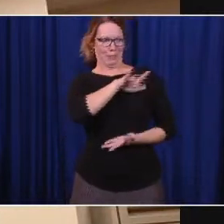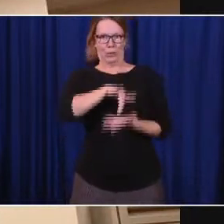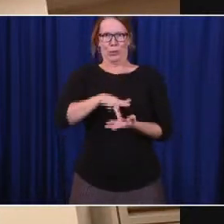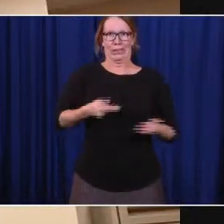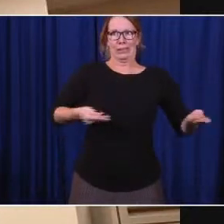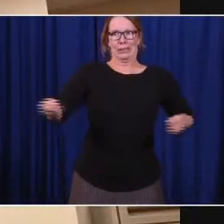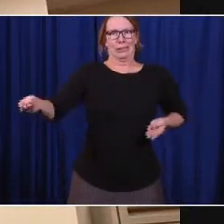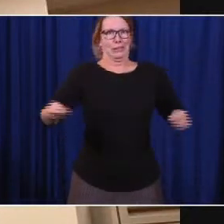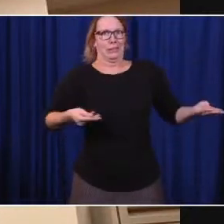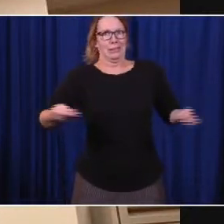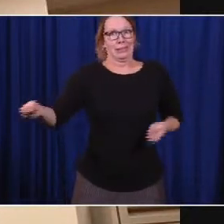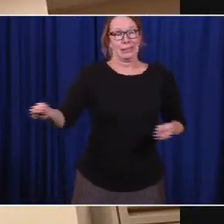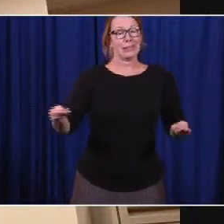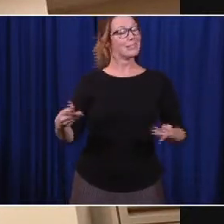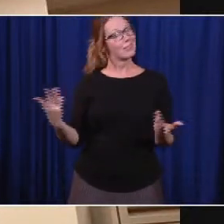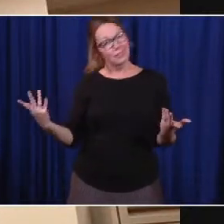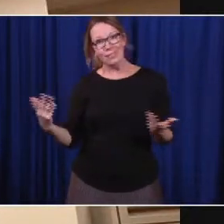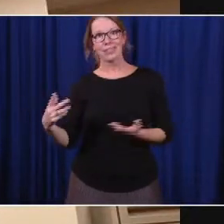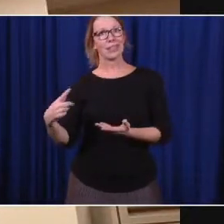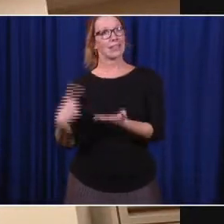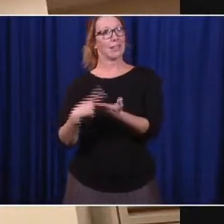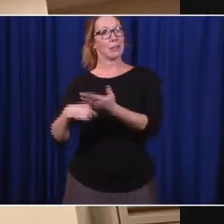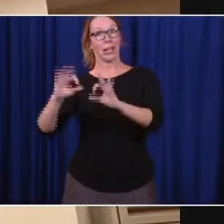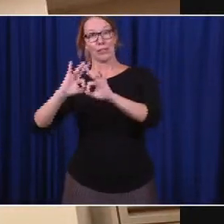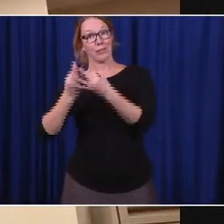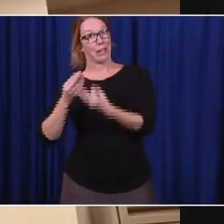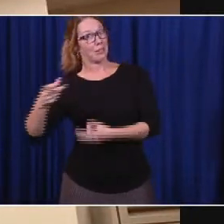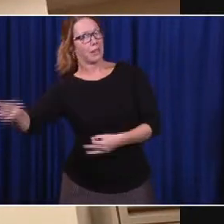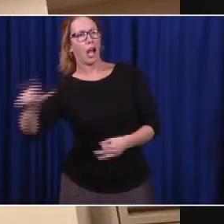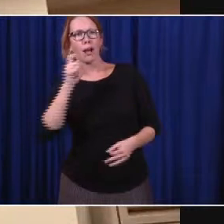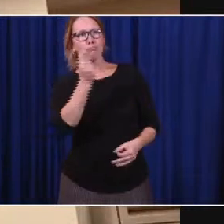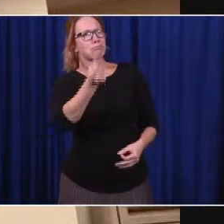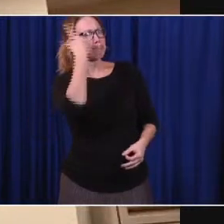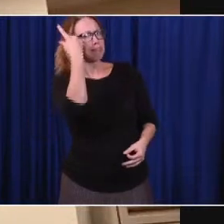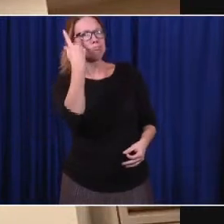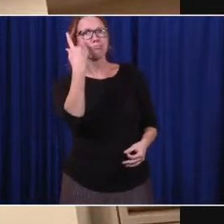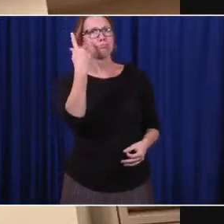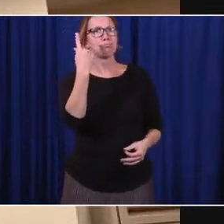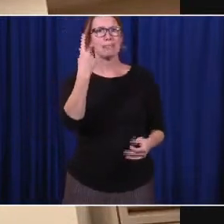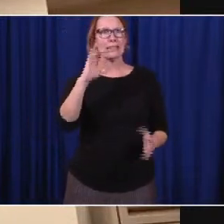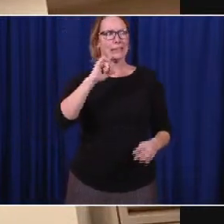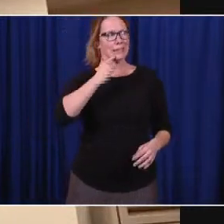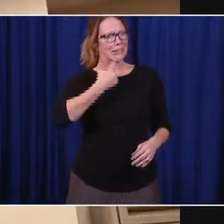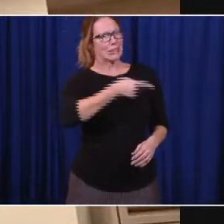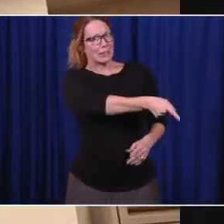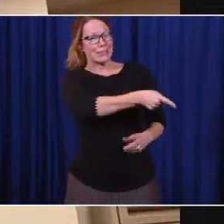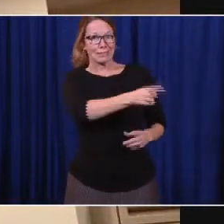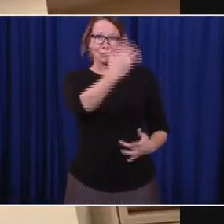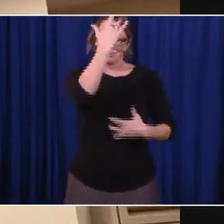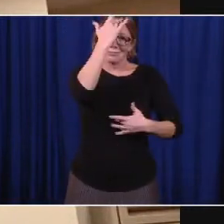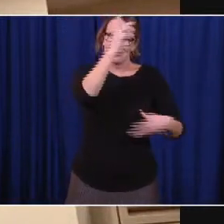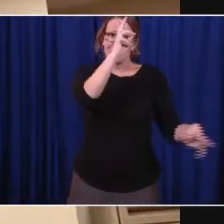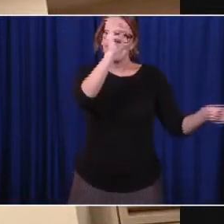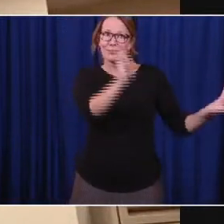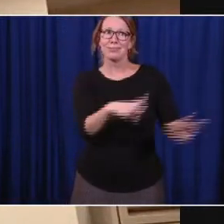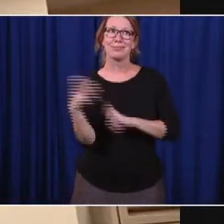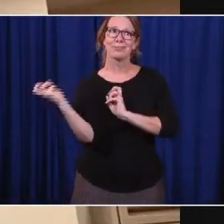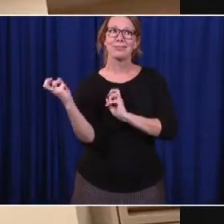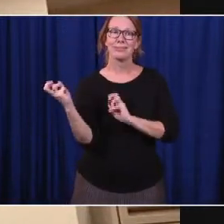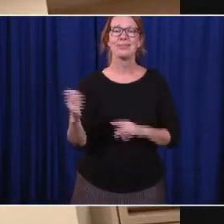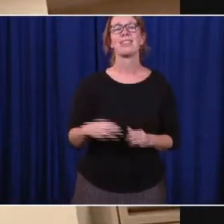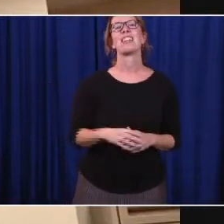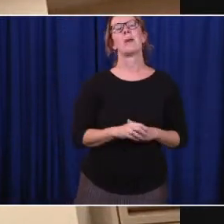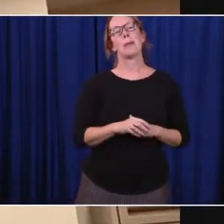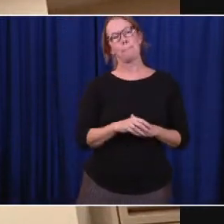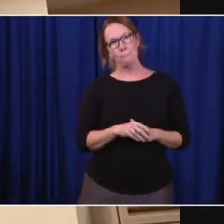the families just don't understand the severity of these feelings of what's going on. And we're seeing a lot of,